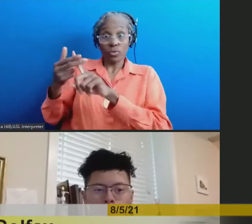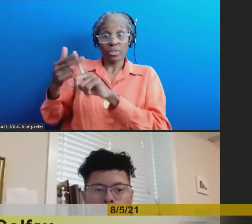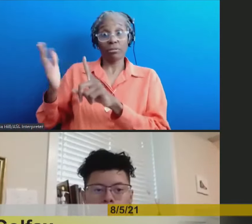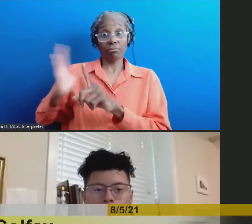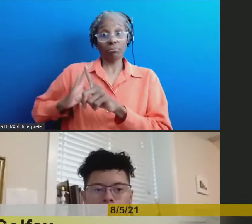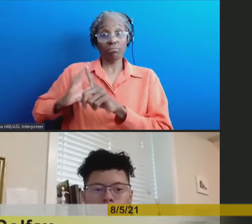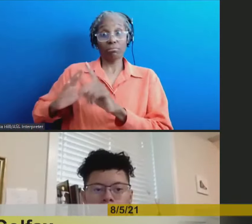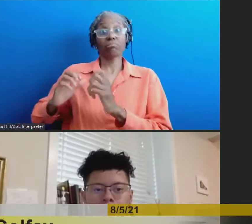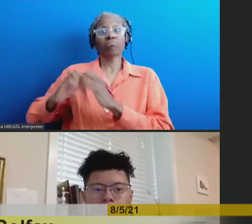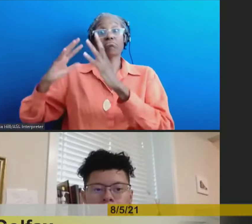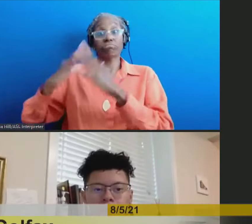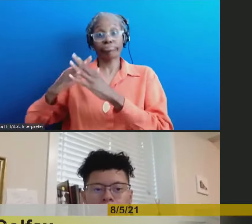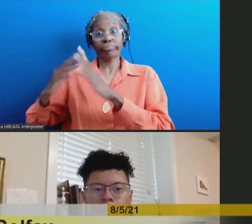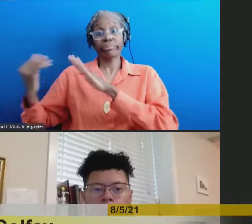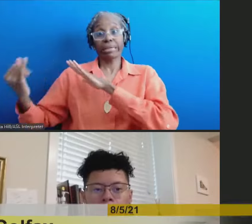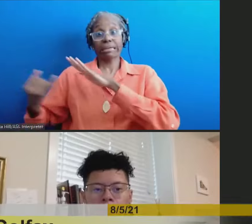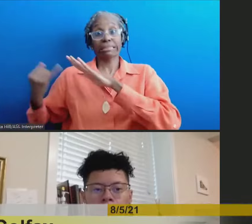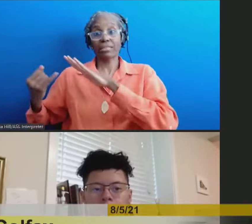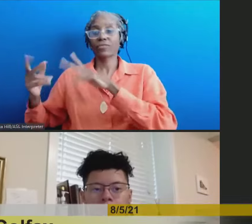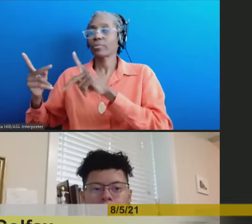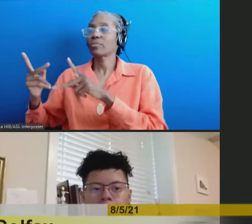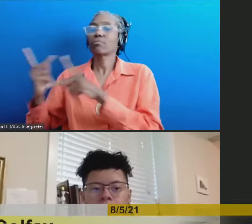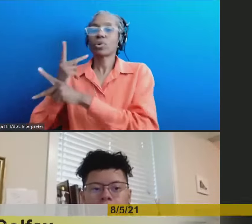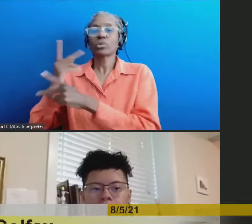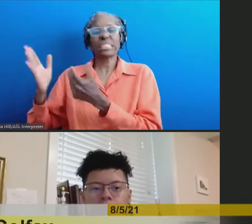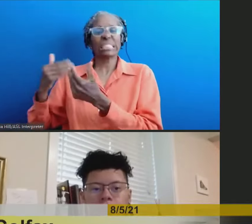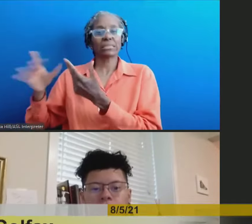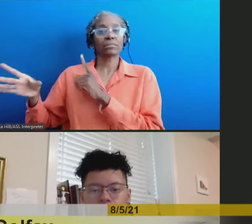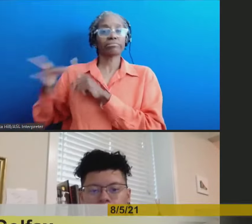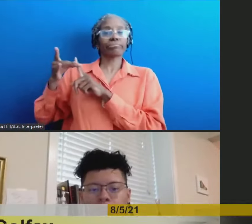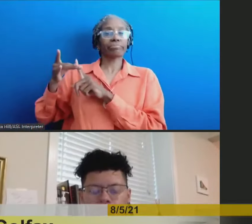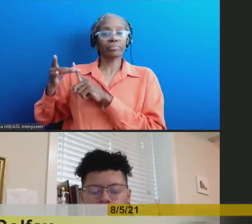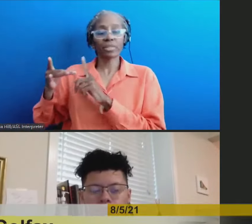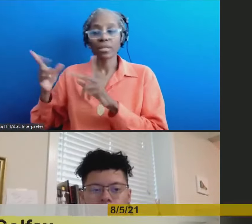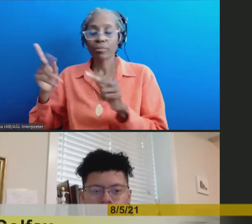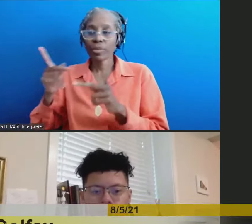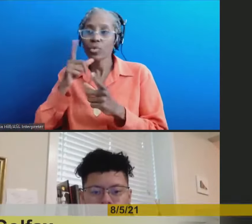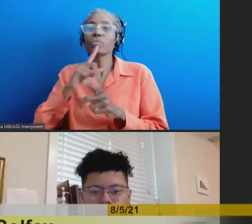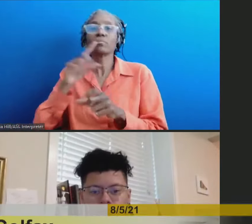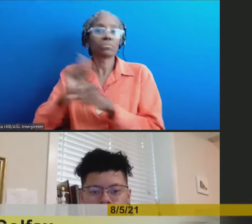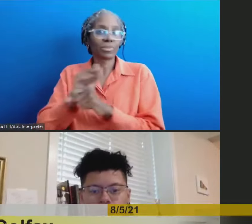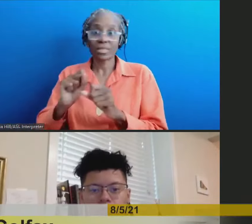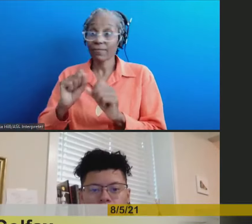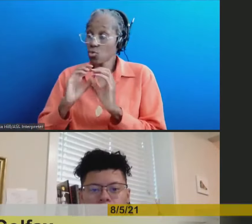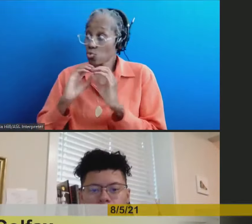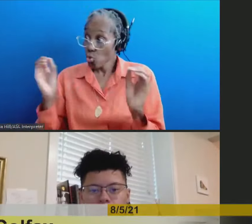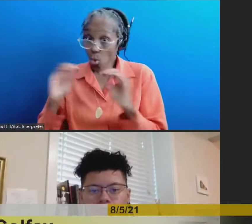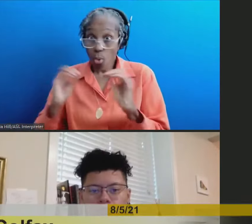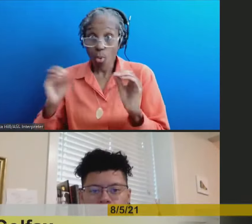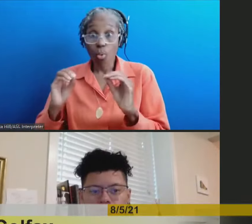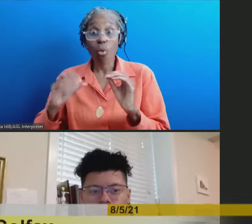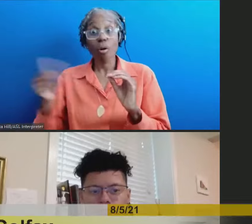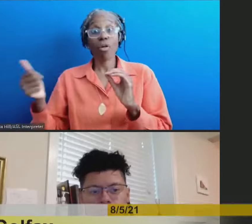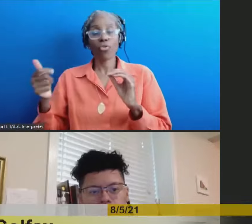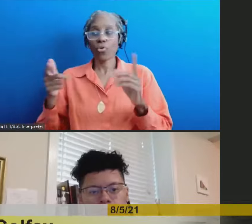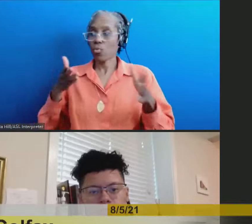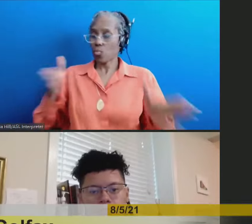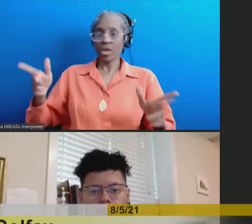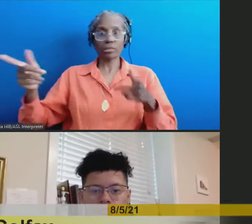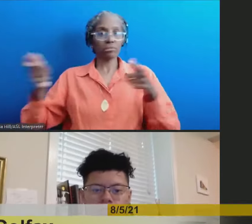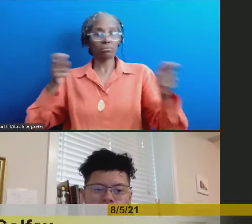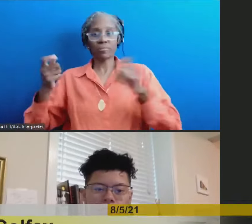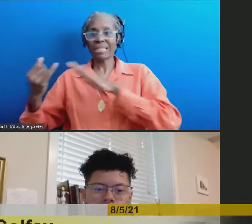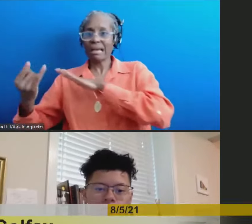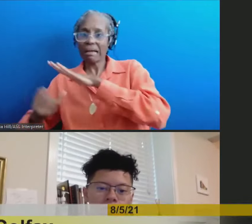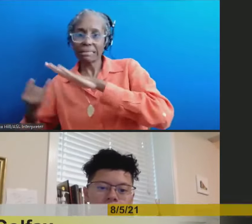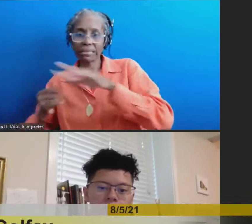that we do have for the people who are most vulnerable, for the people who really don't have another way of managing isolation and